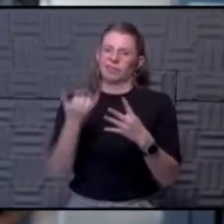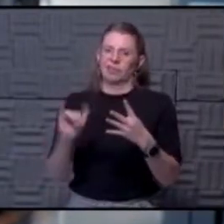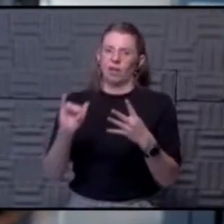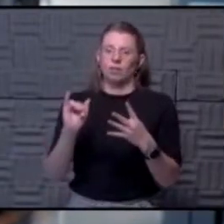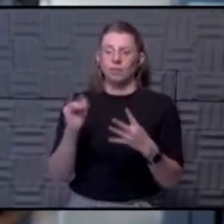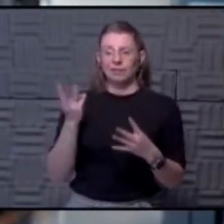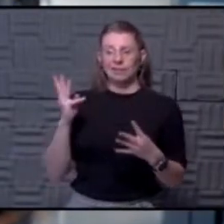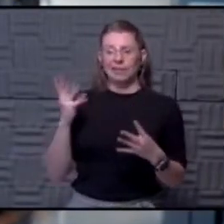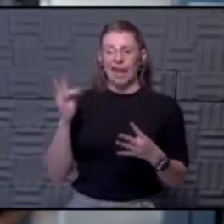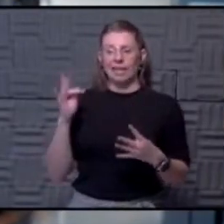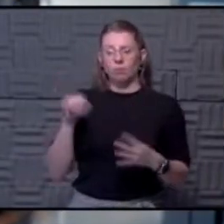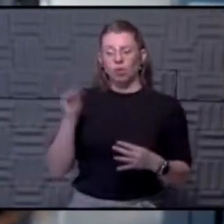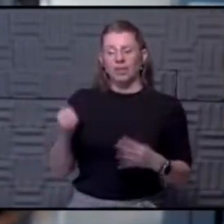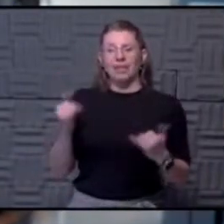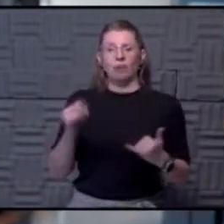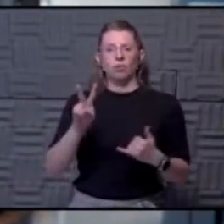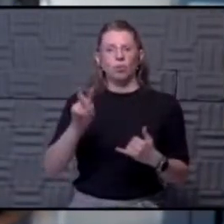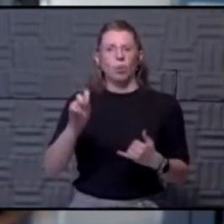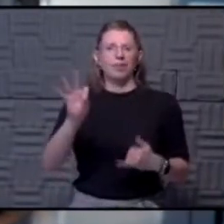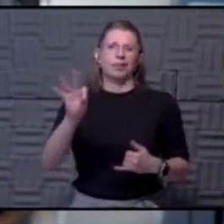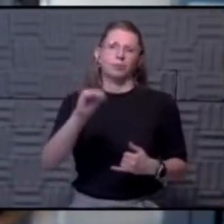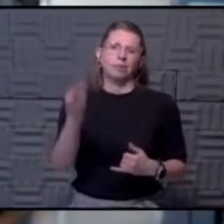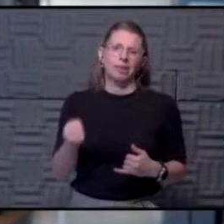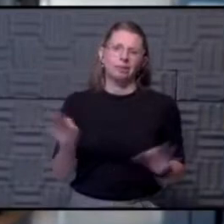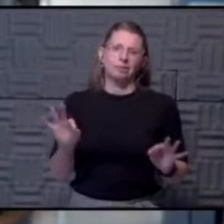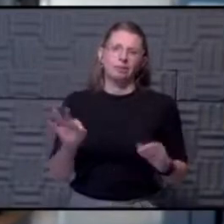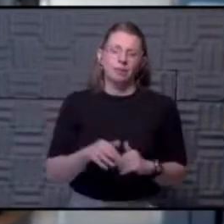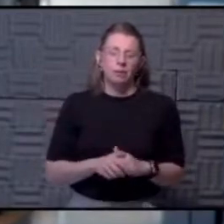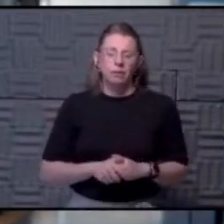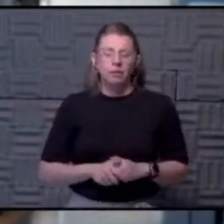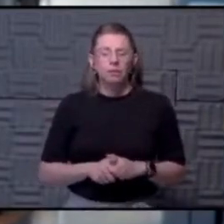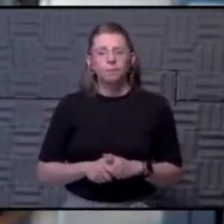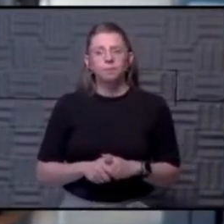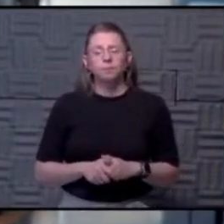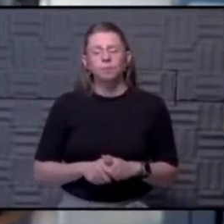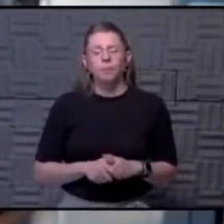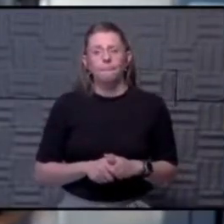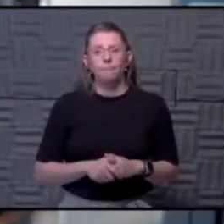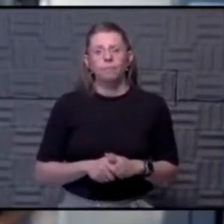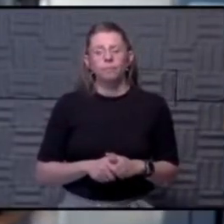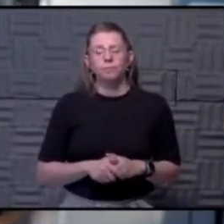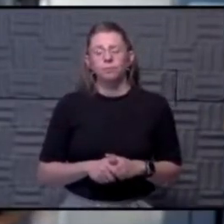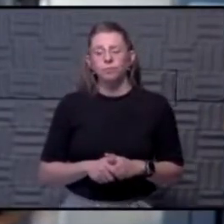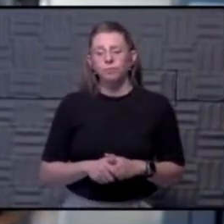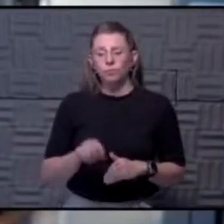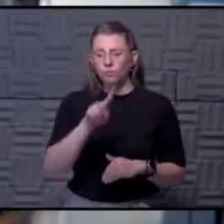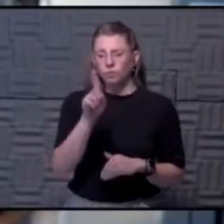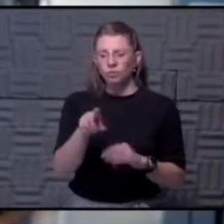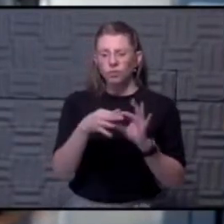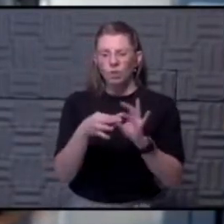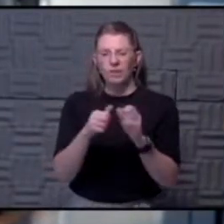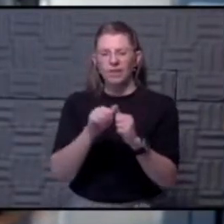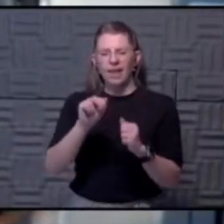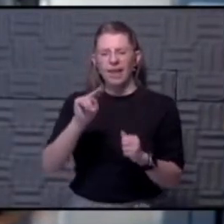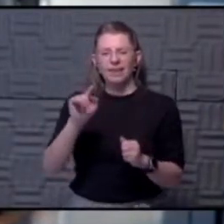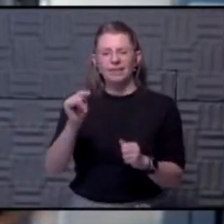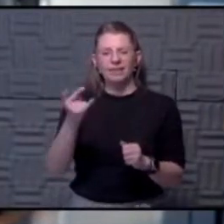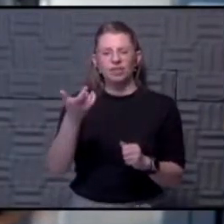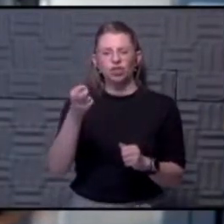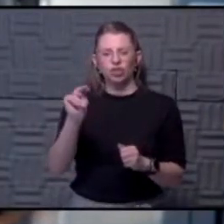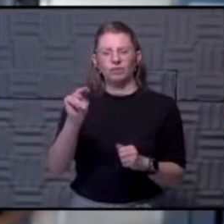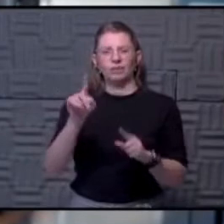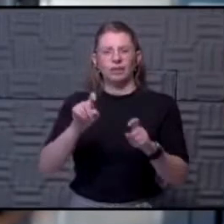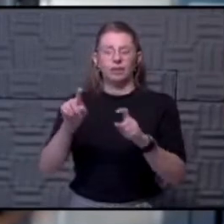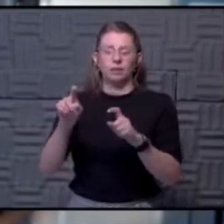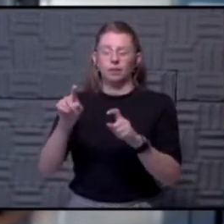state, and now 2.9%. And to the question about antigen testing, yeah, we're going to lose